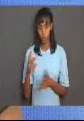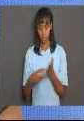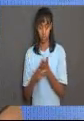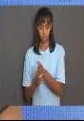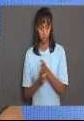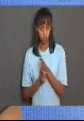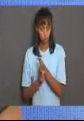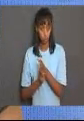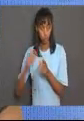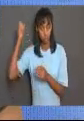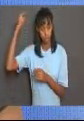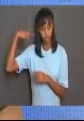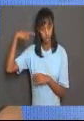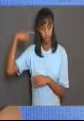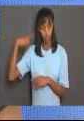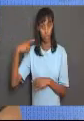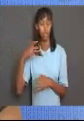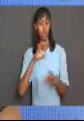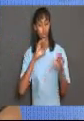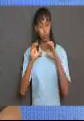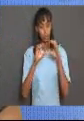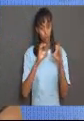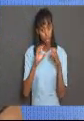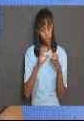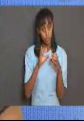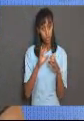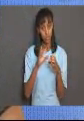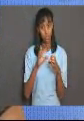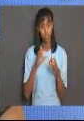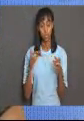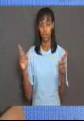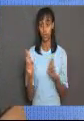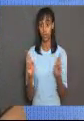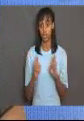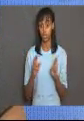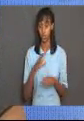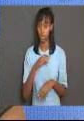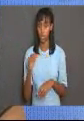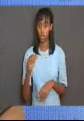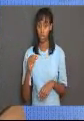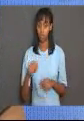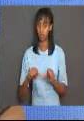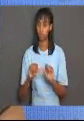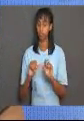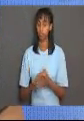transport, light, communications, refrigeration, and so on.